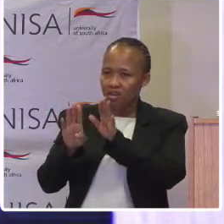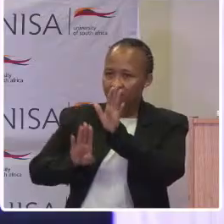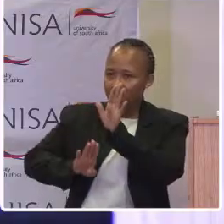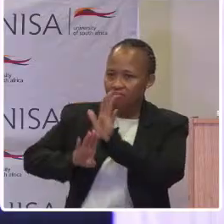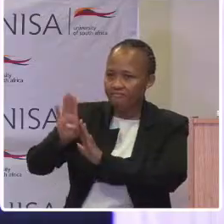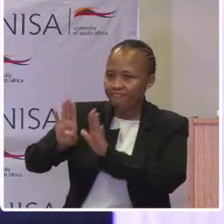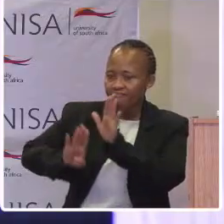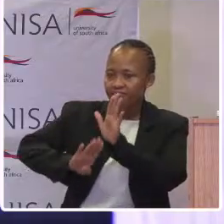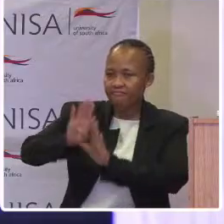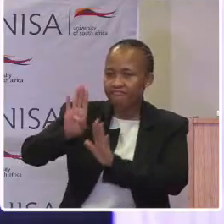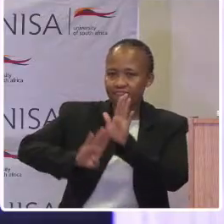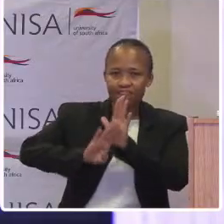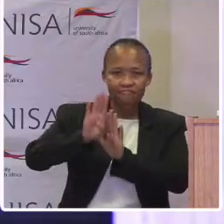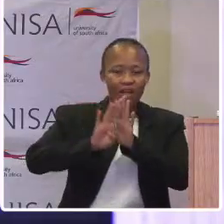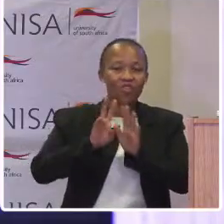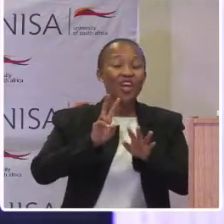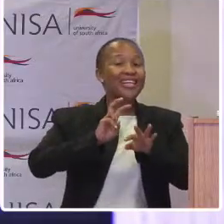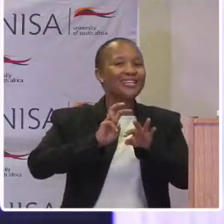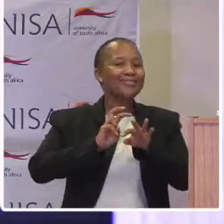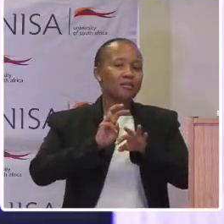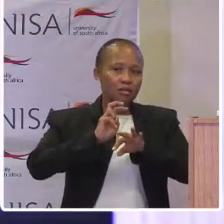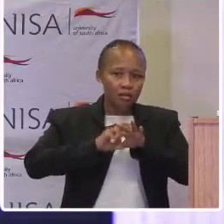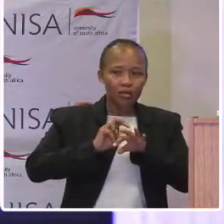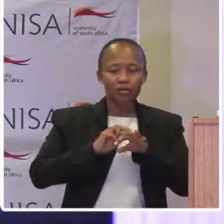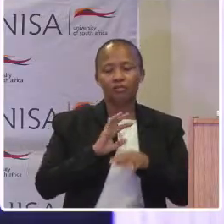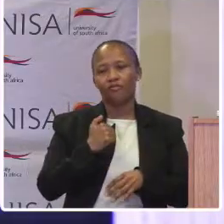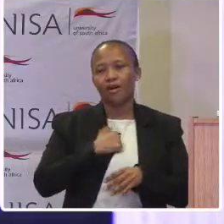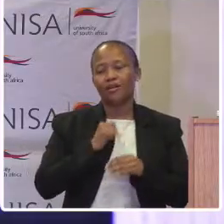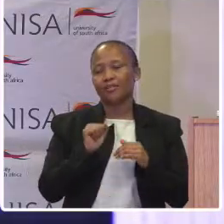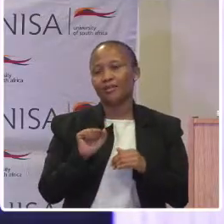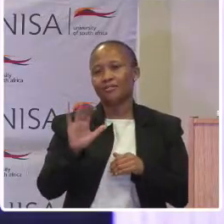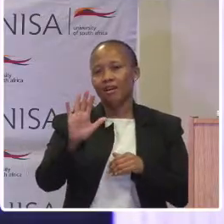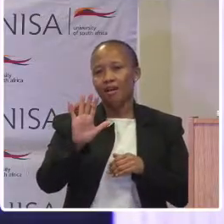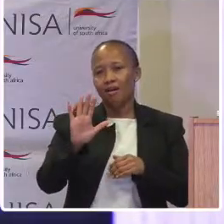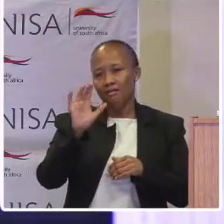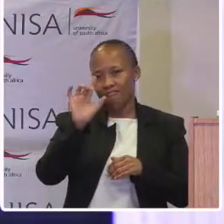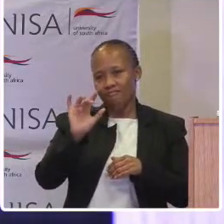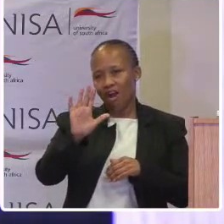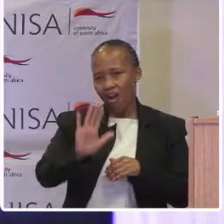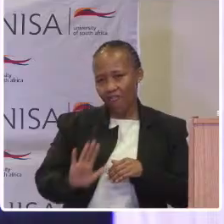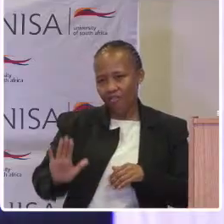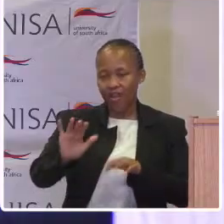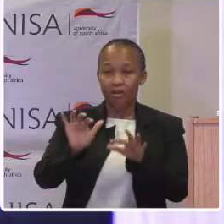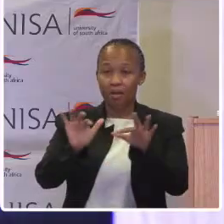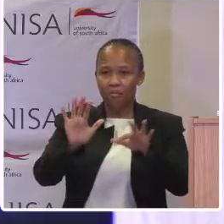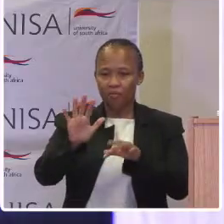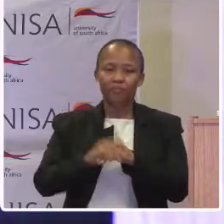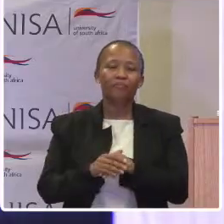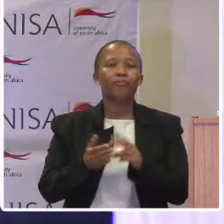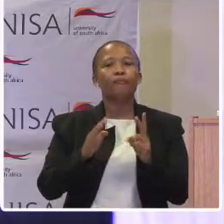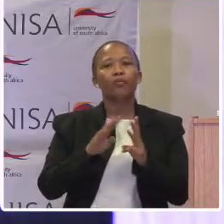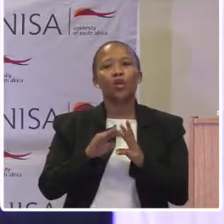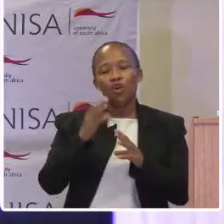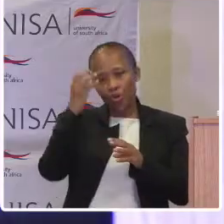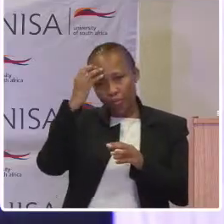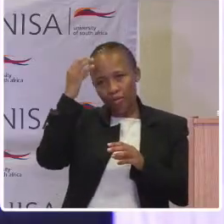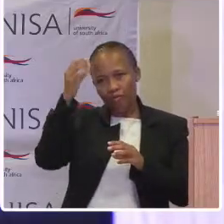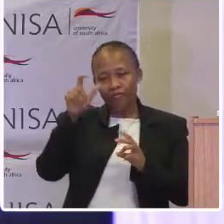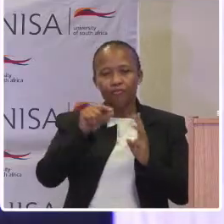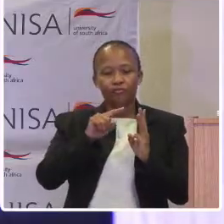for us as Africans. And also, I would like to thank Prof. Due for